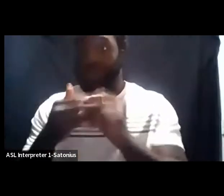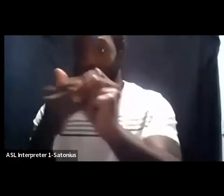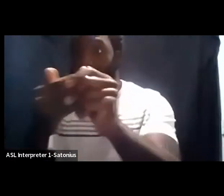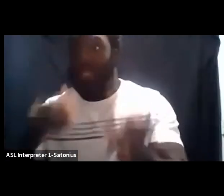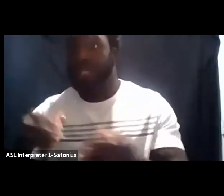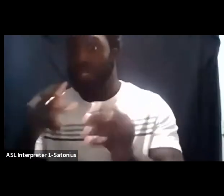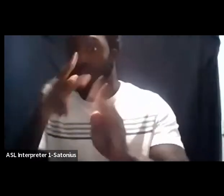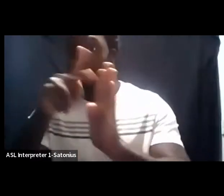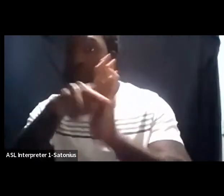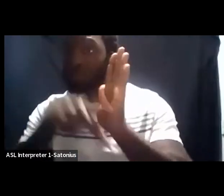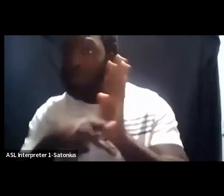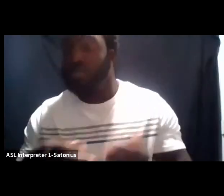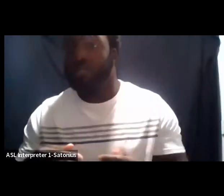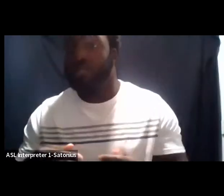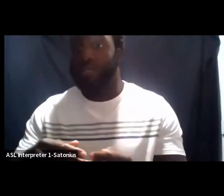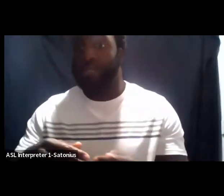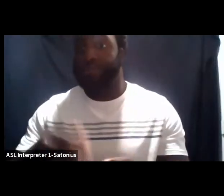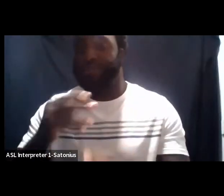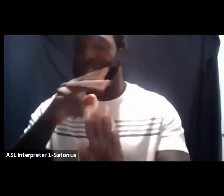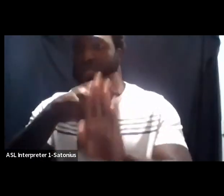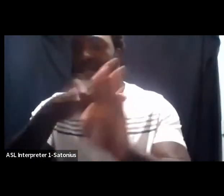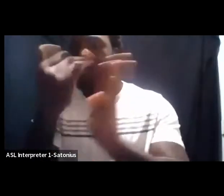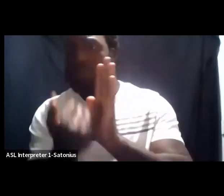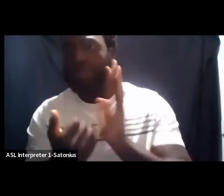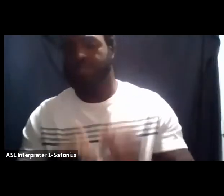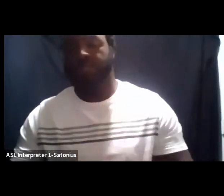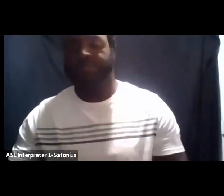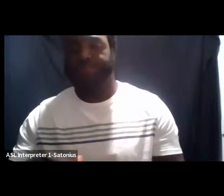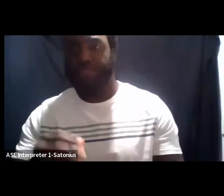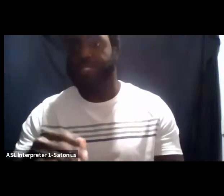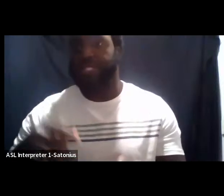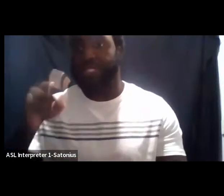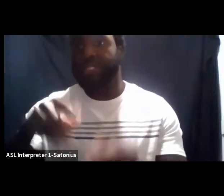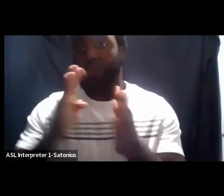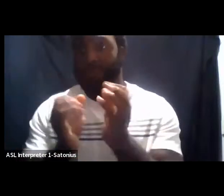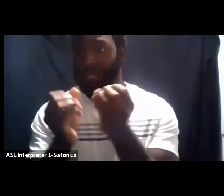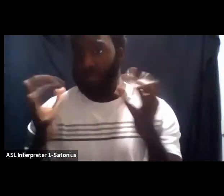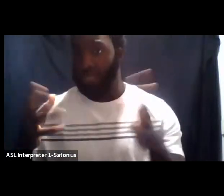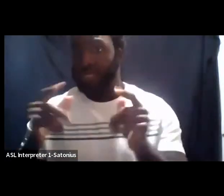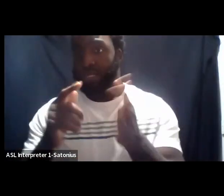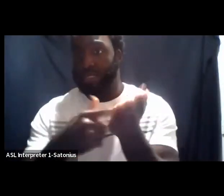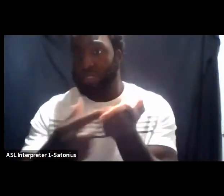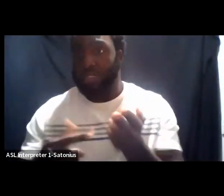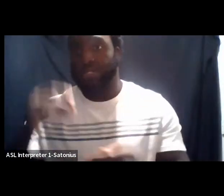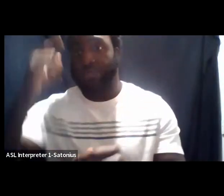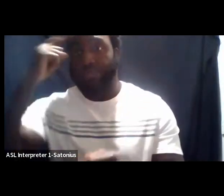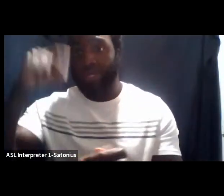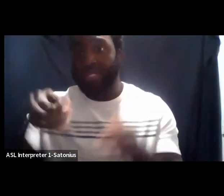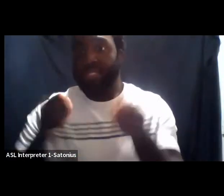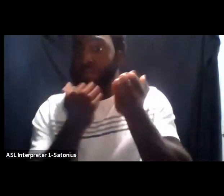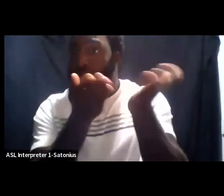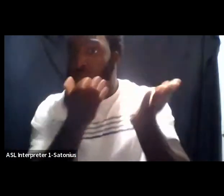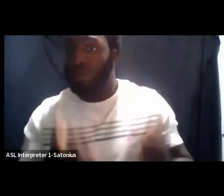your partnership. I'm sure there will be very colorful discussions on all of these proposals. You know, all of these City of